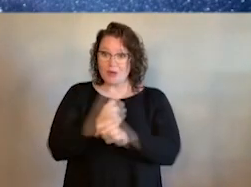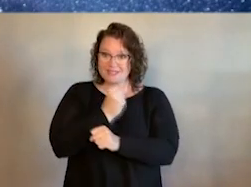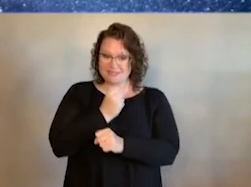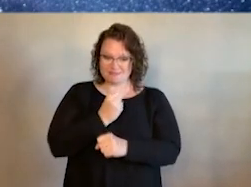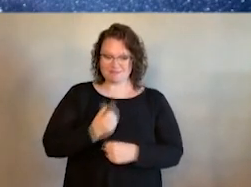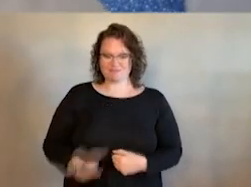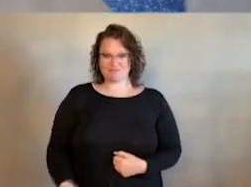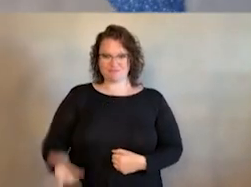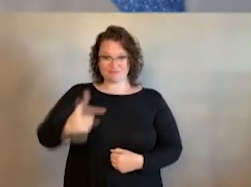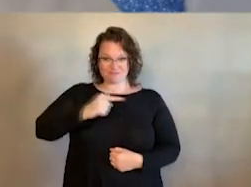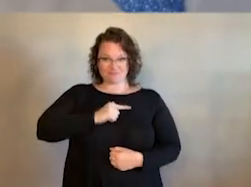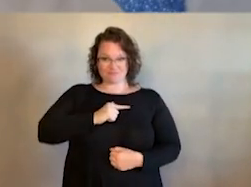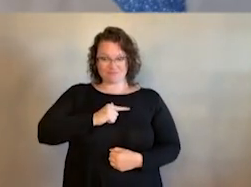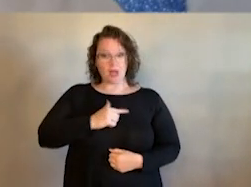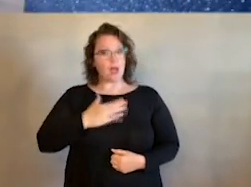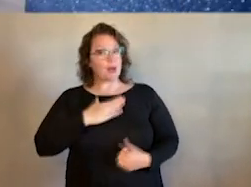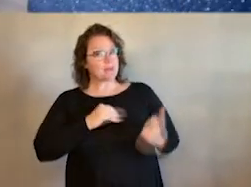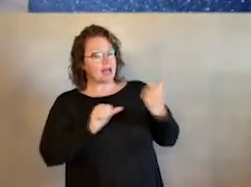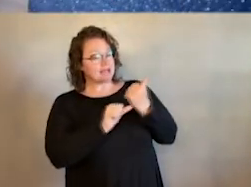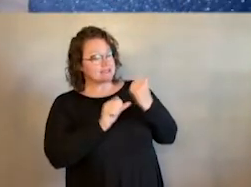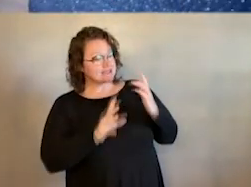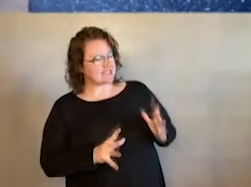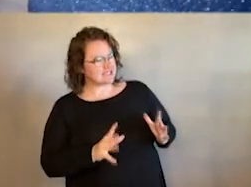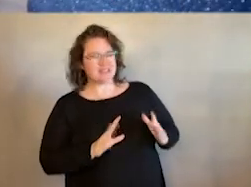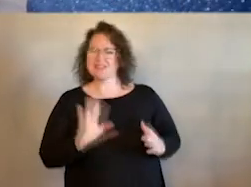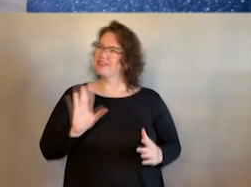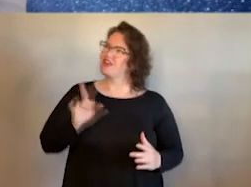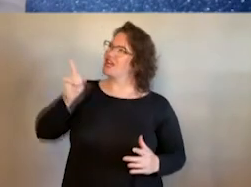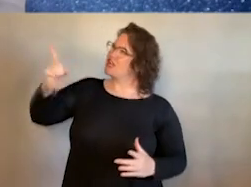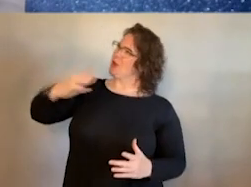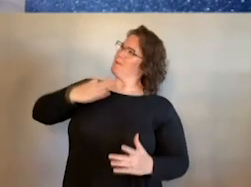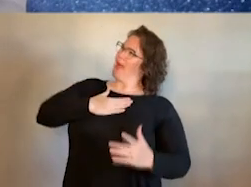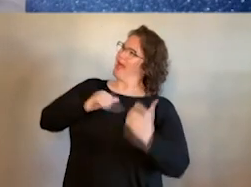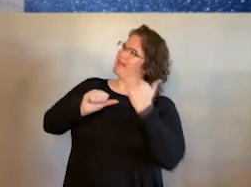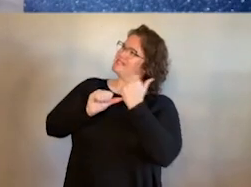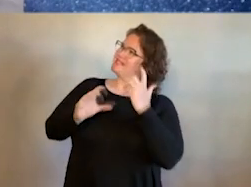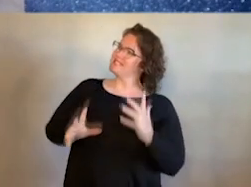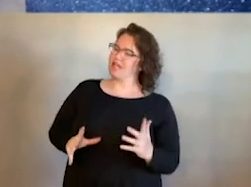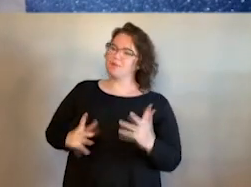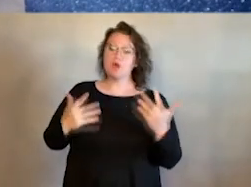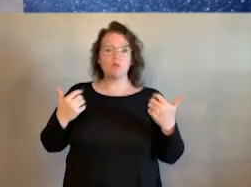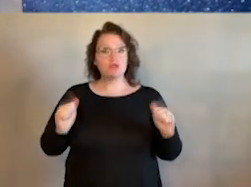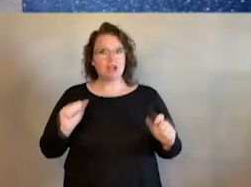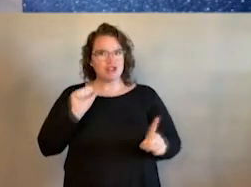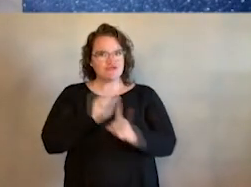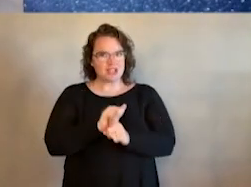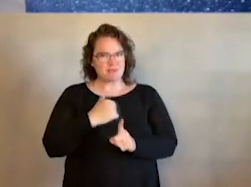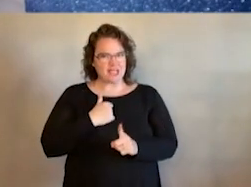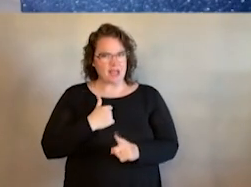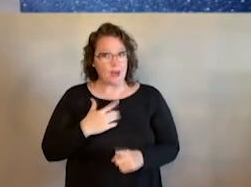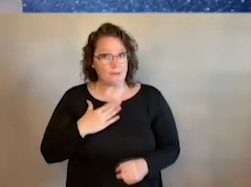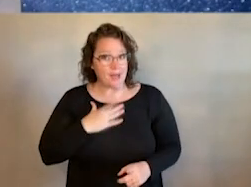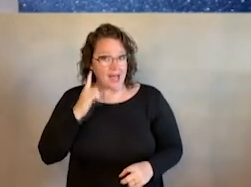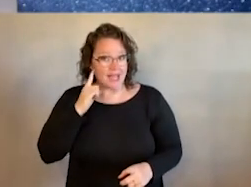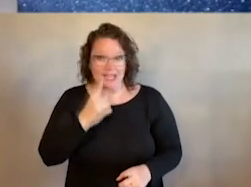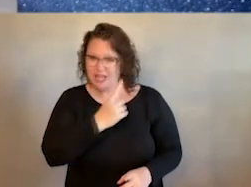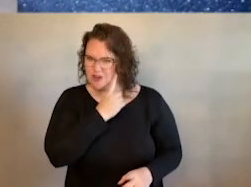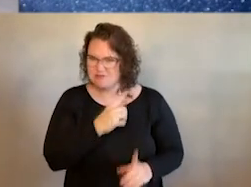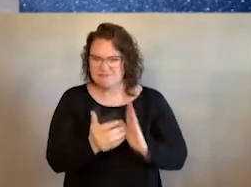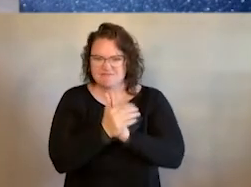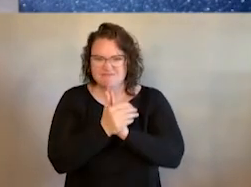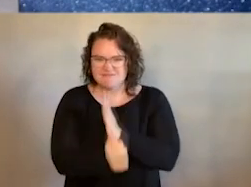My assistant You're my assistant. will try to trick me now. But I've got really good ears, so I think I'll get it